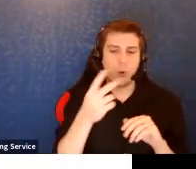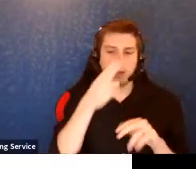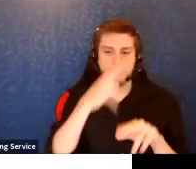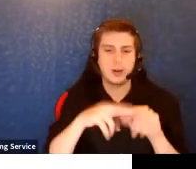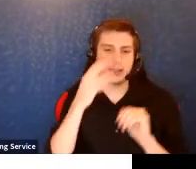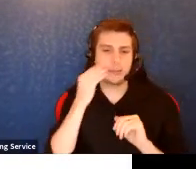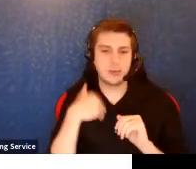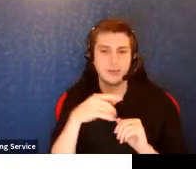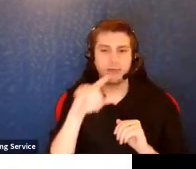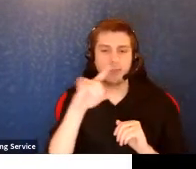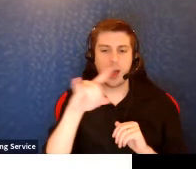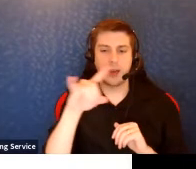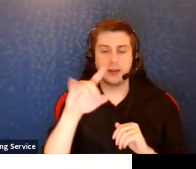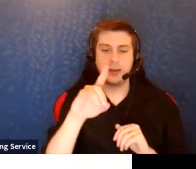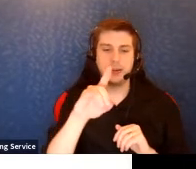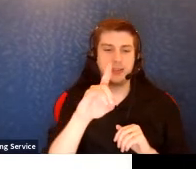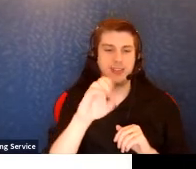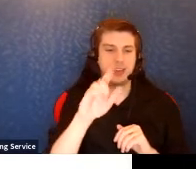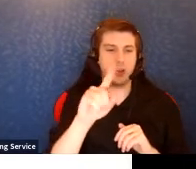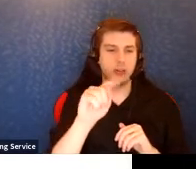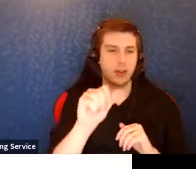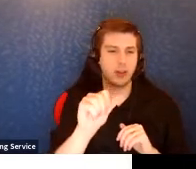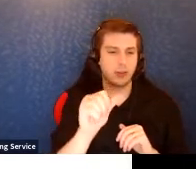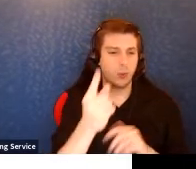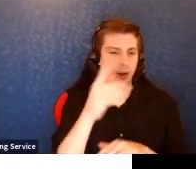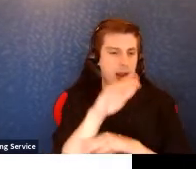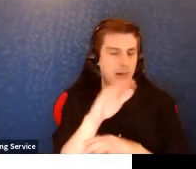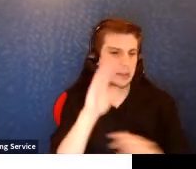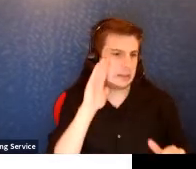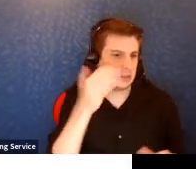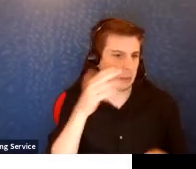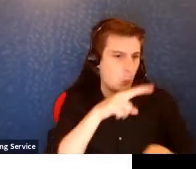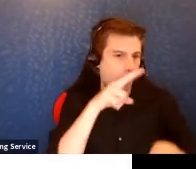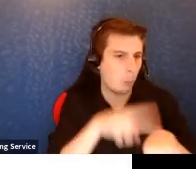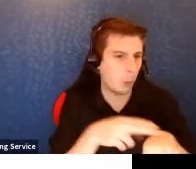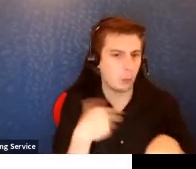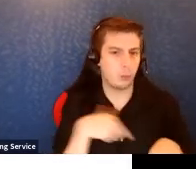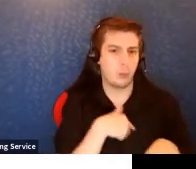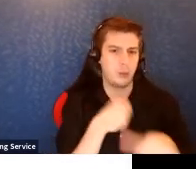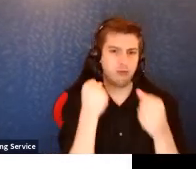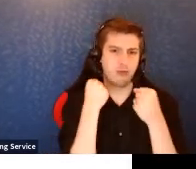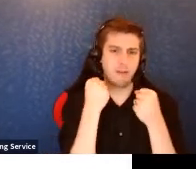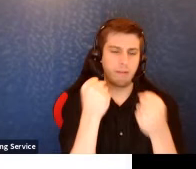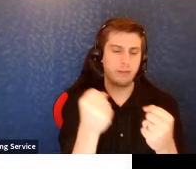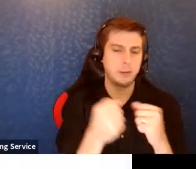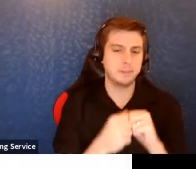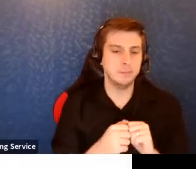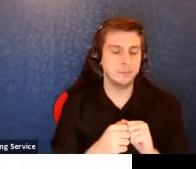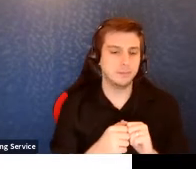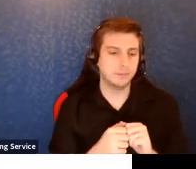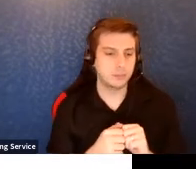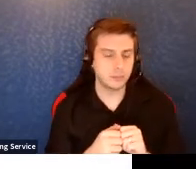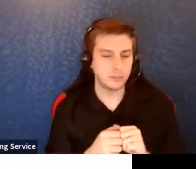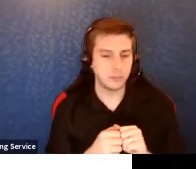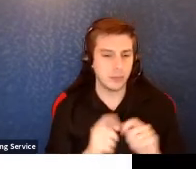one night. Everything seemed pretty normal as we were driving up to our site, but we